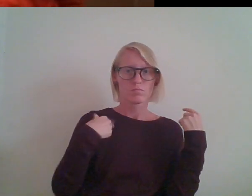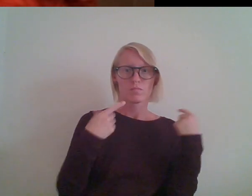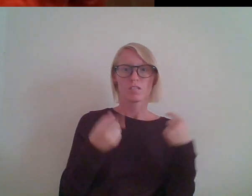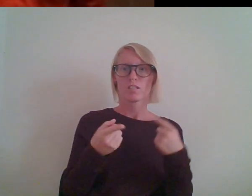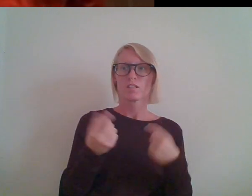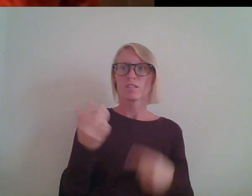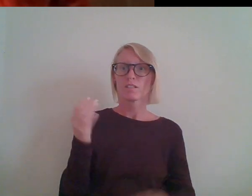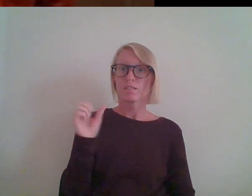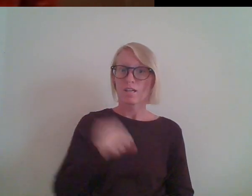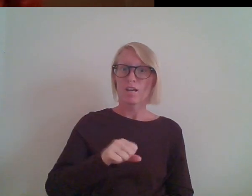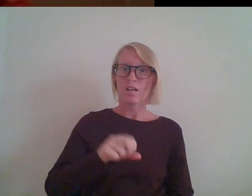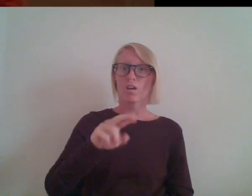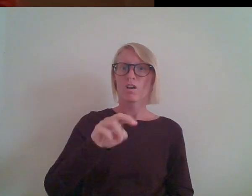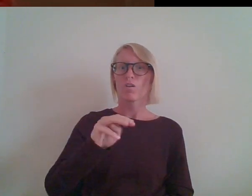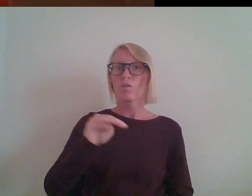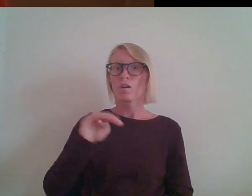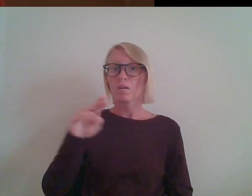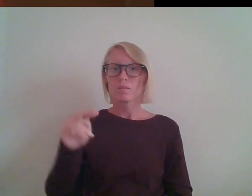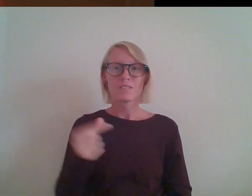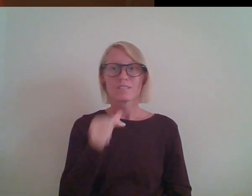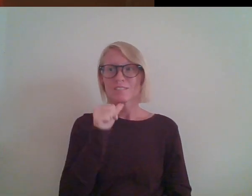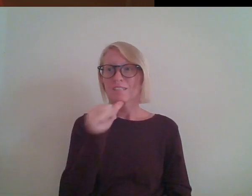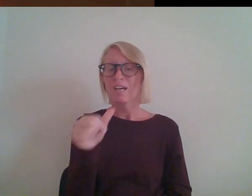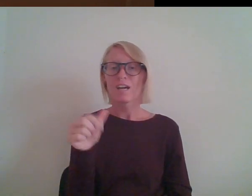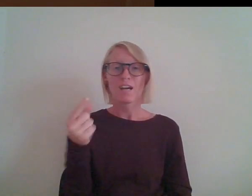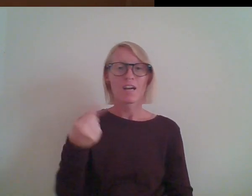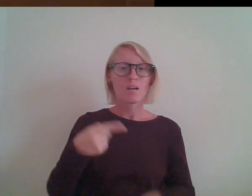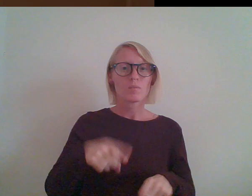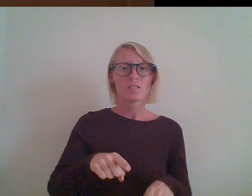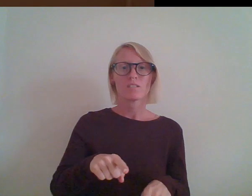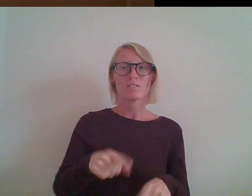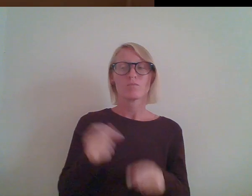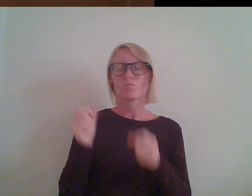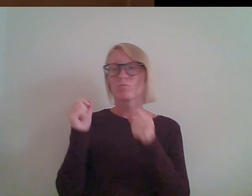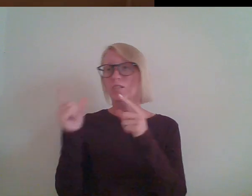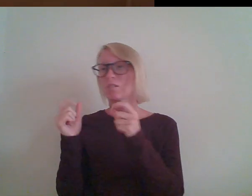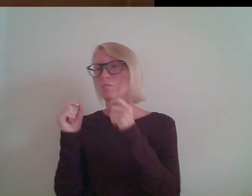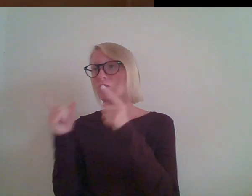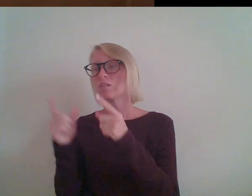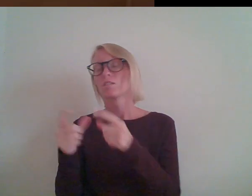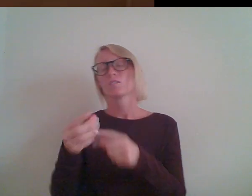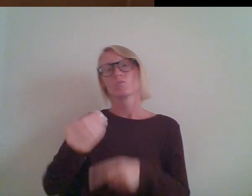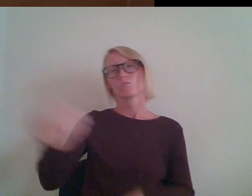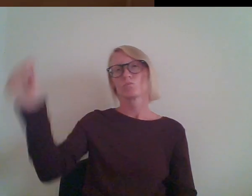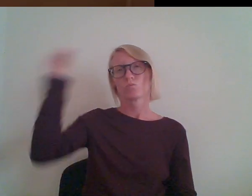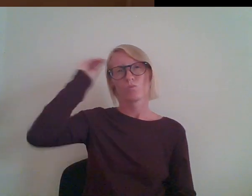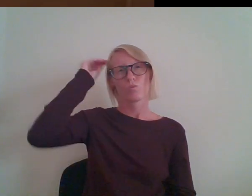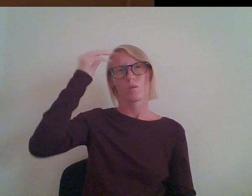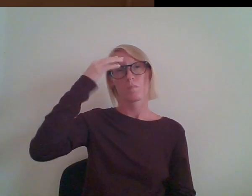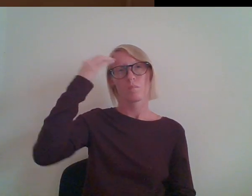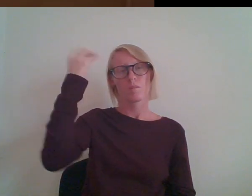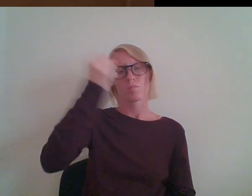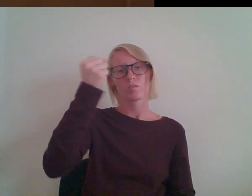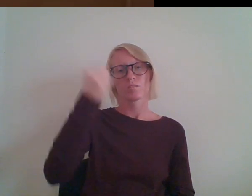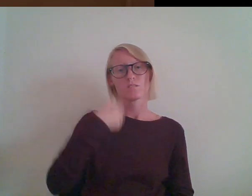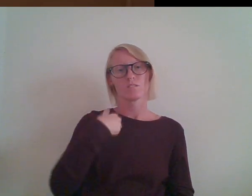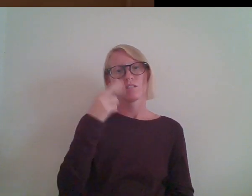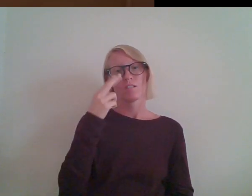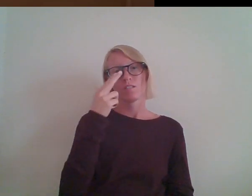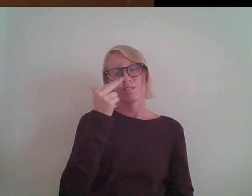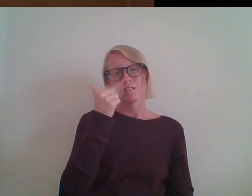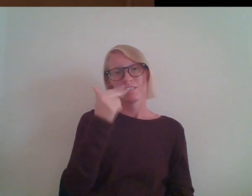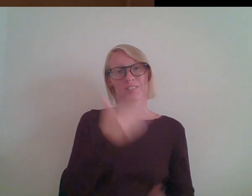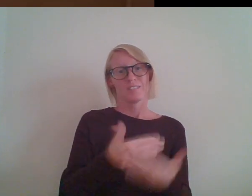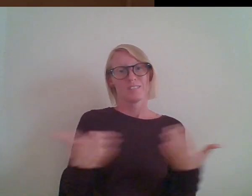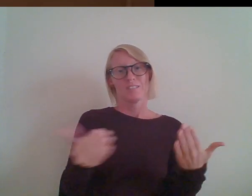because you wake up so often and you can't consolidate and store permanent memories. Here's the funny thing. There's no money to be made